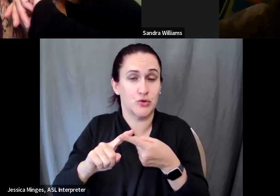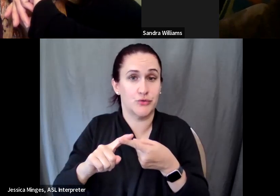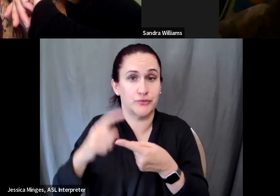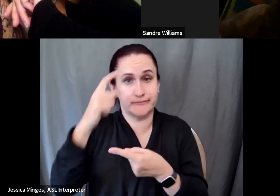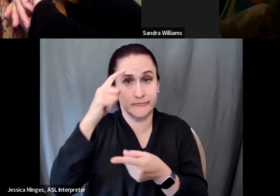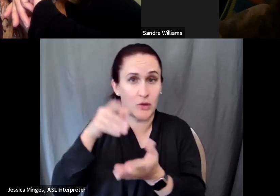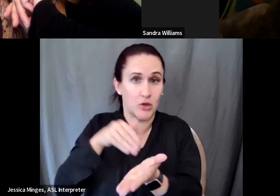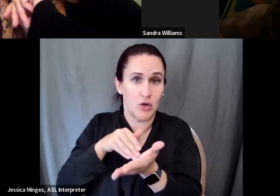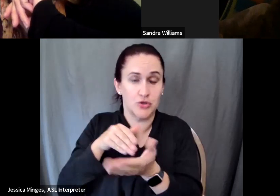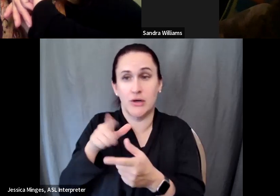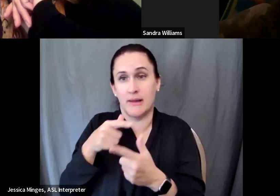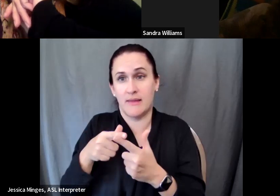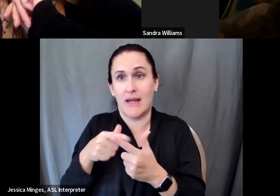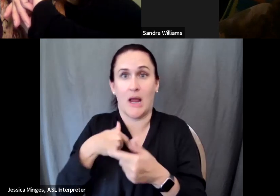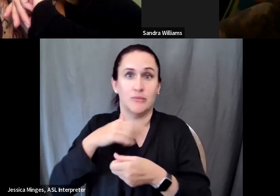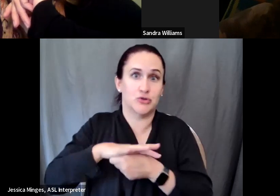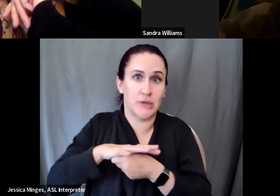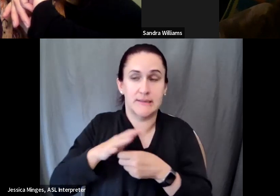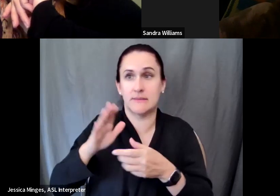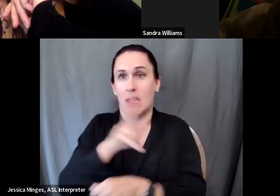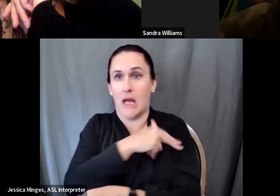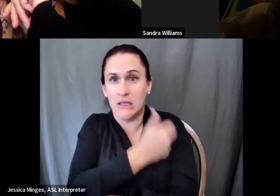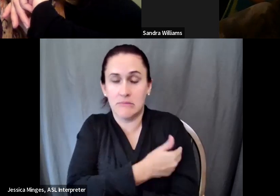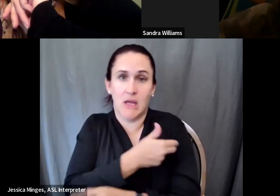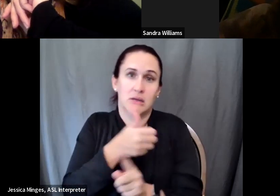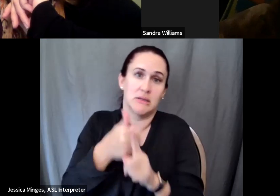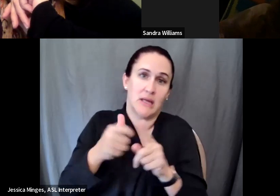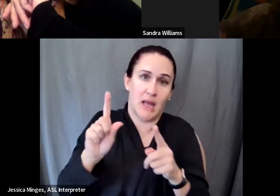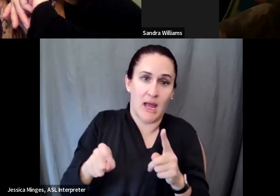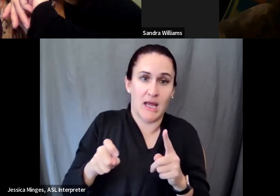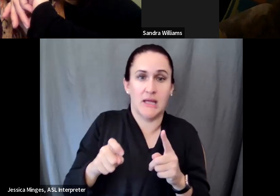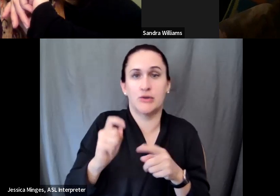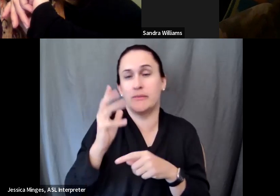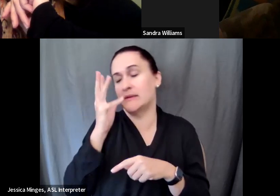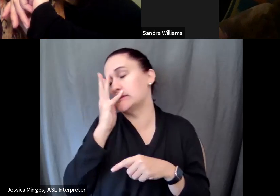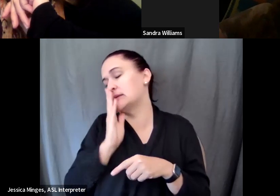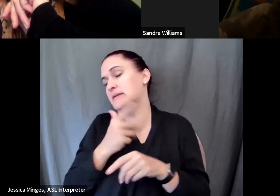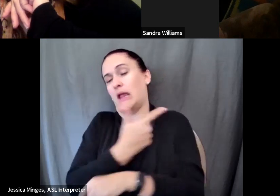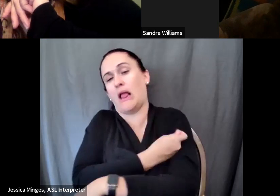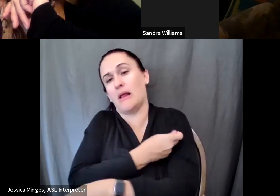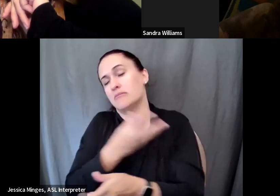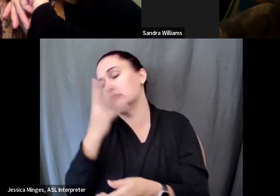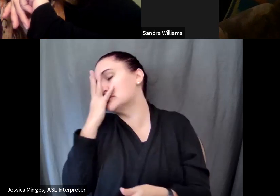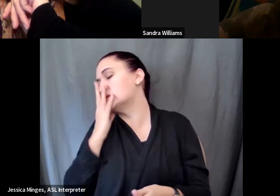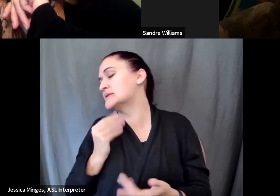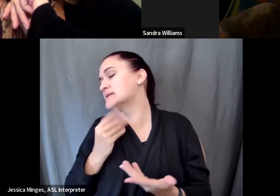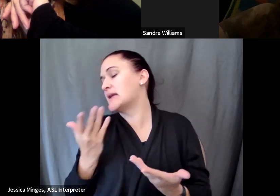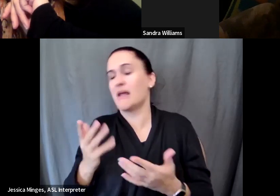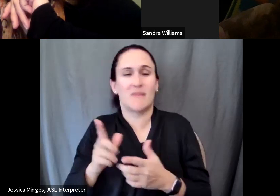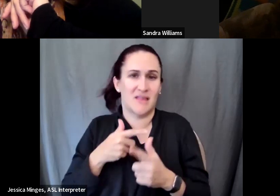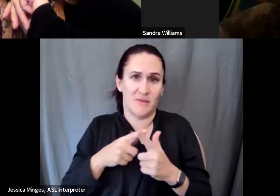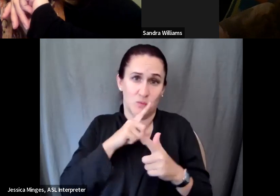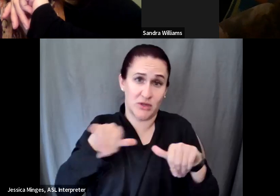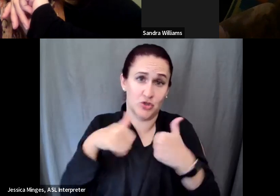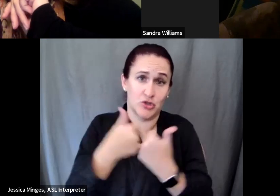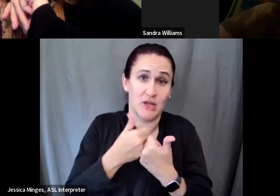was stressed. I was at the hospital. He had to be, put to sleep. And, it was